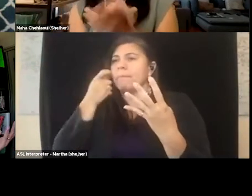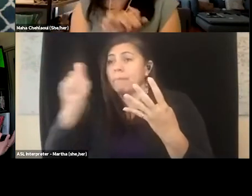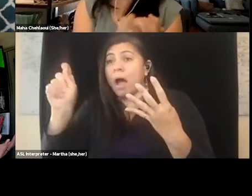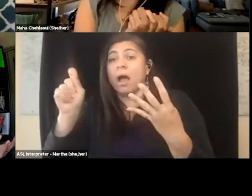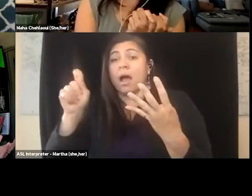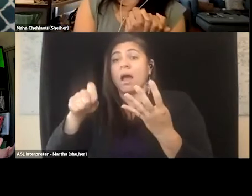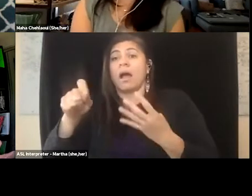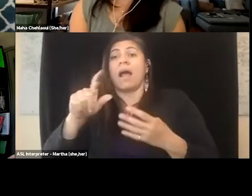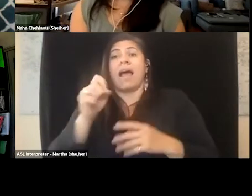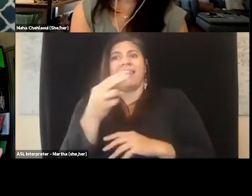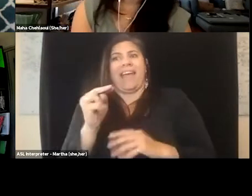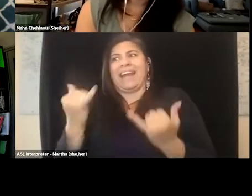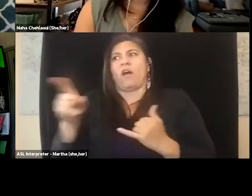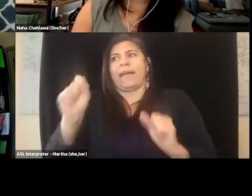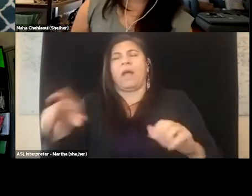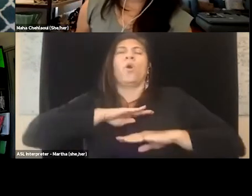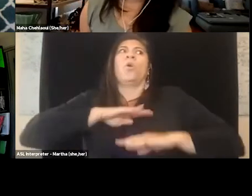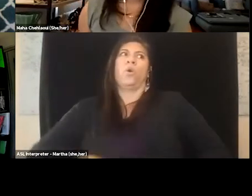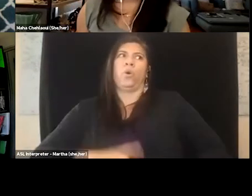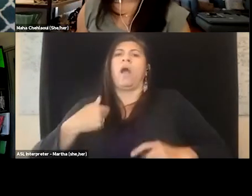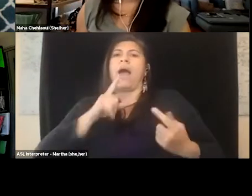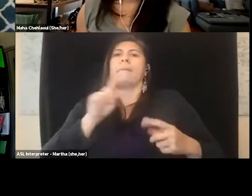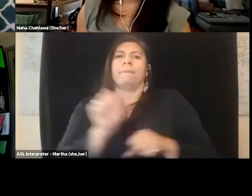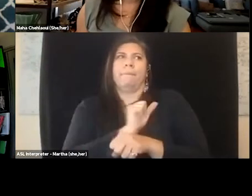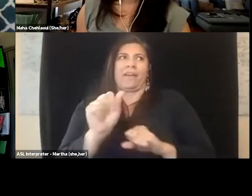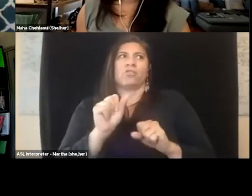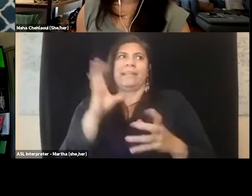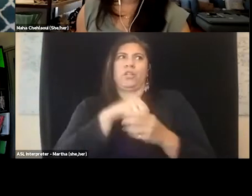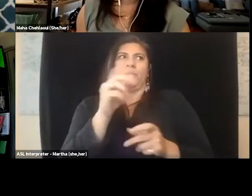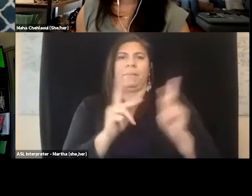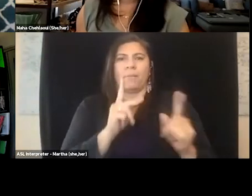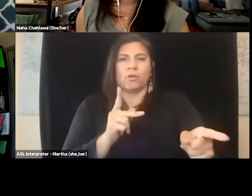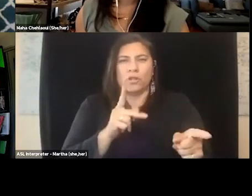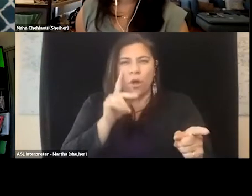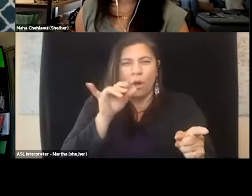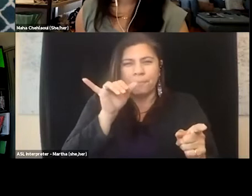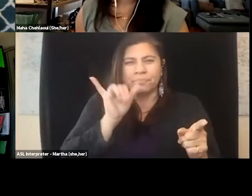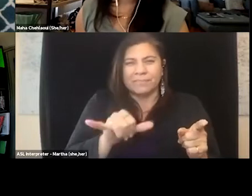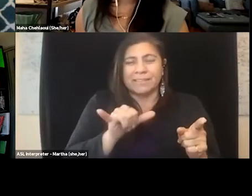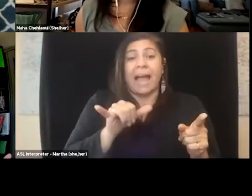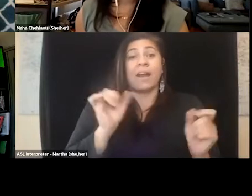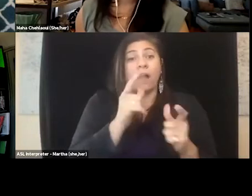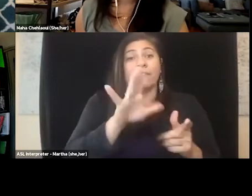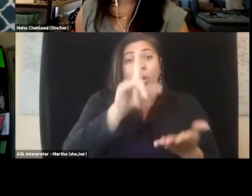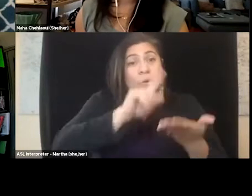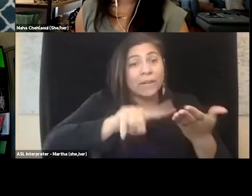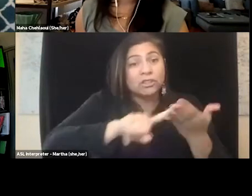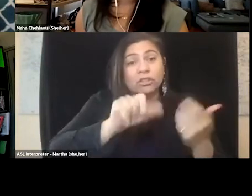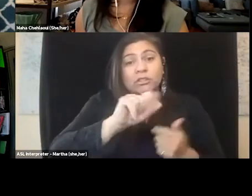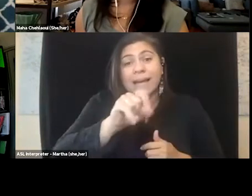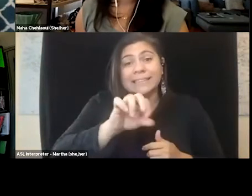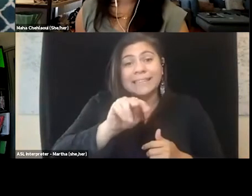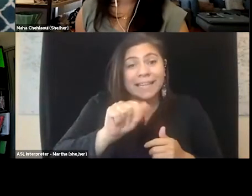And that, I guess that resonated among other things, and all the data that you had supplied, Azita, in your research and all the